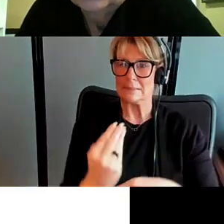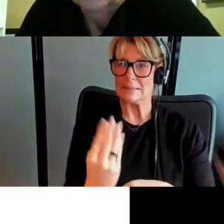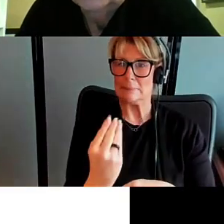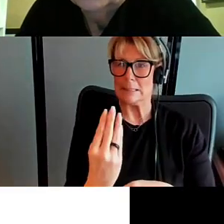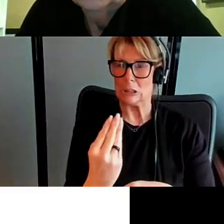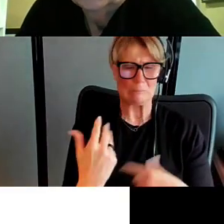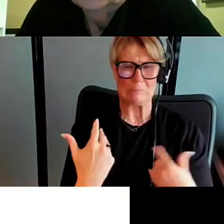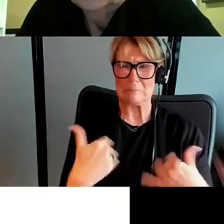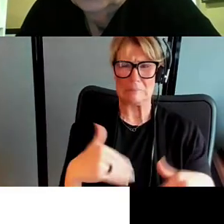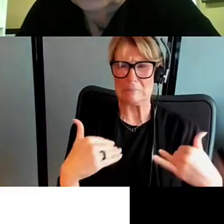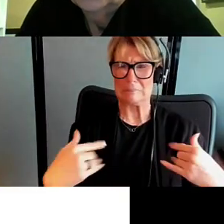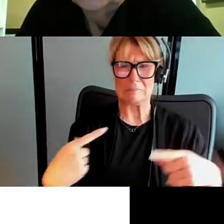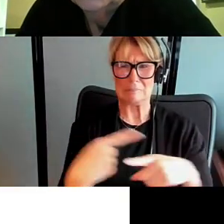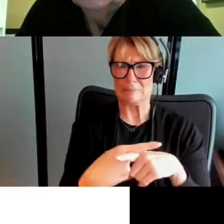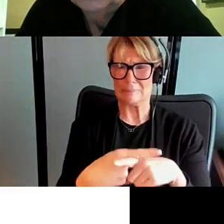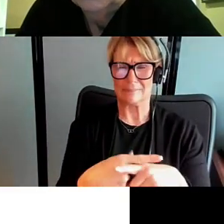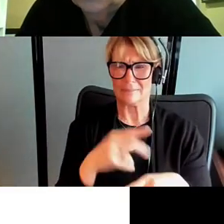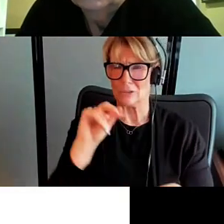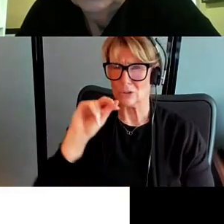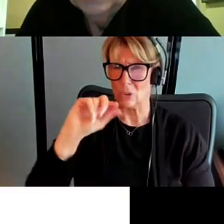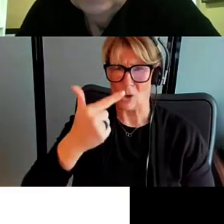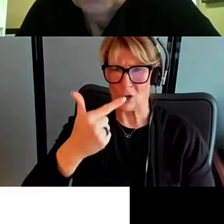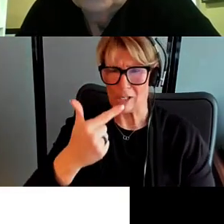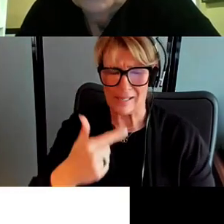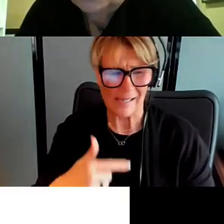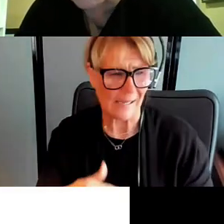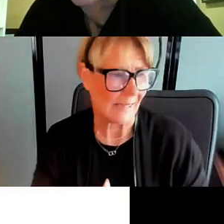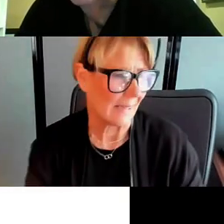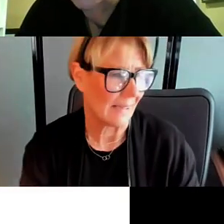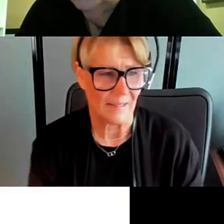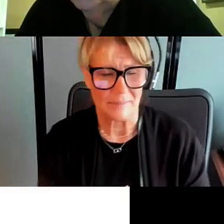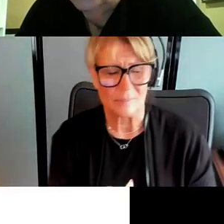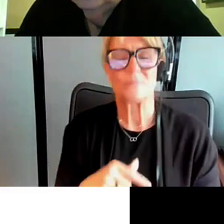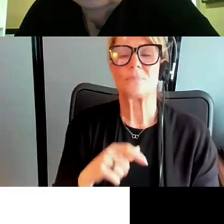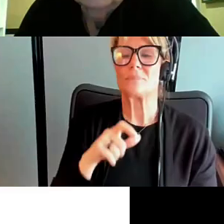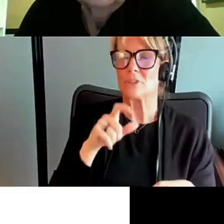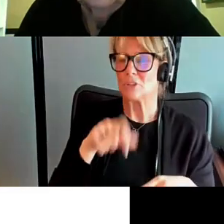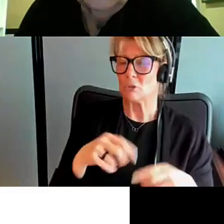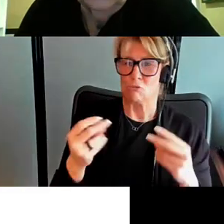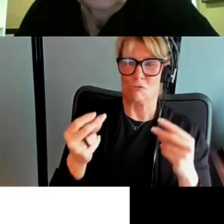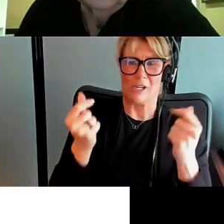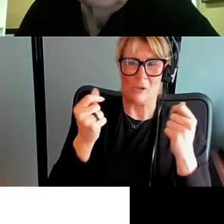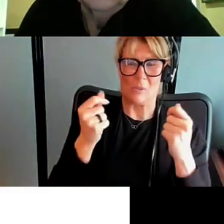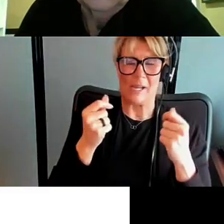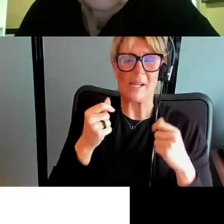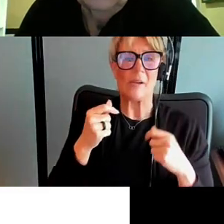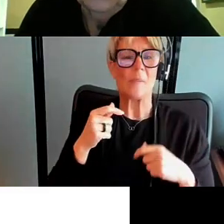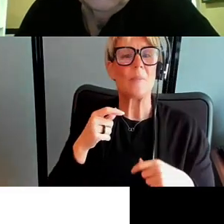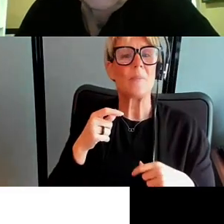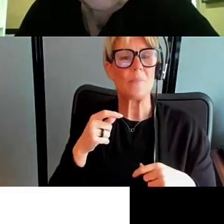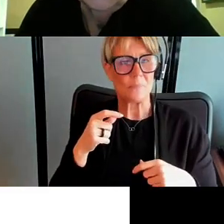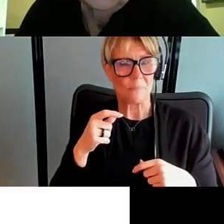it wasn't an adequate, speaker on my laptop. So our video,